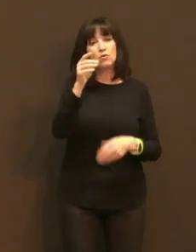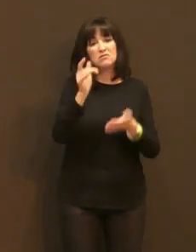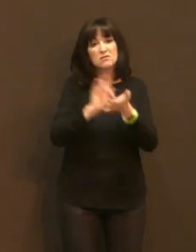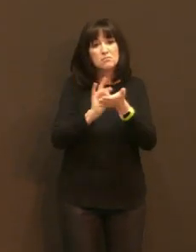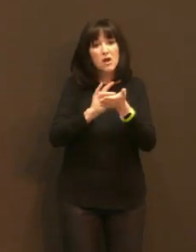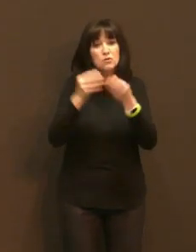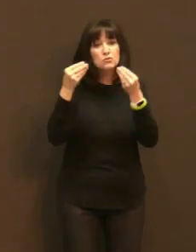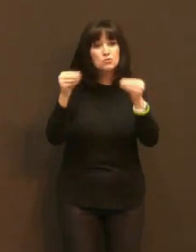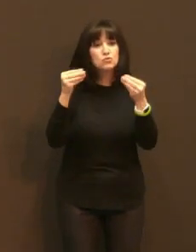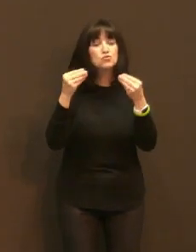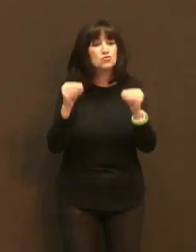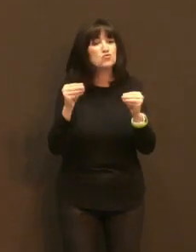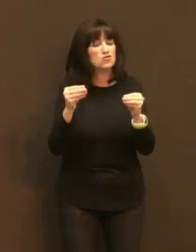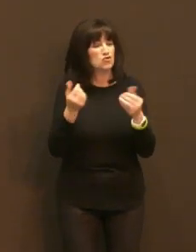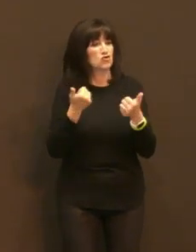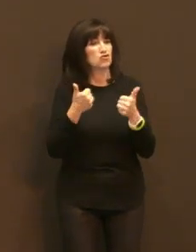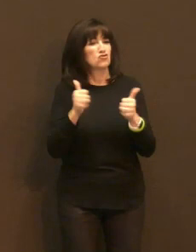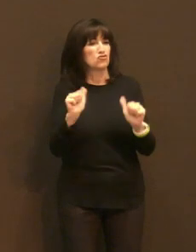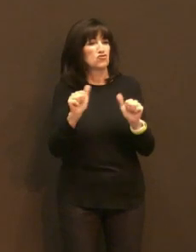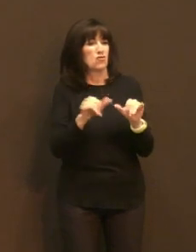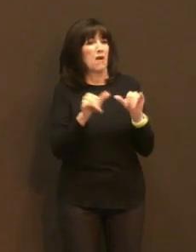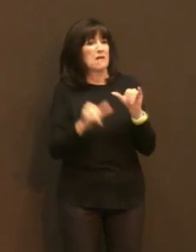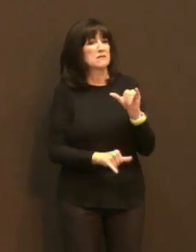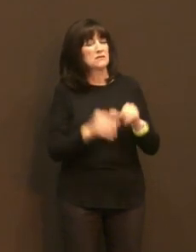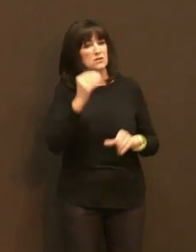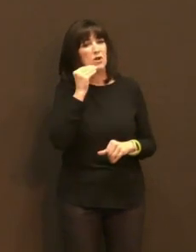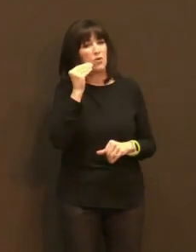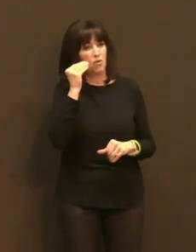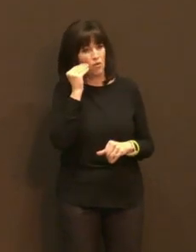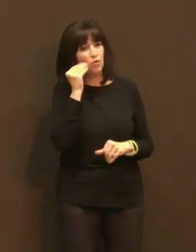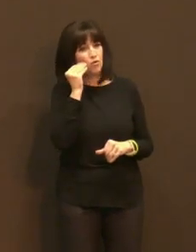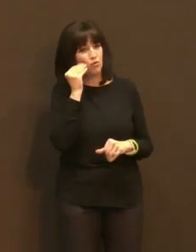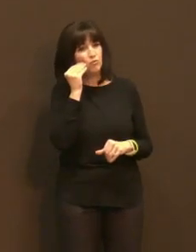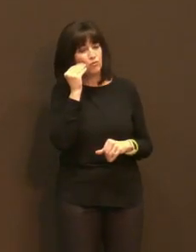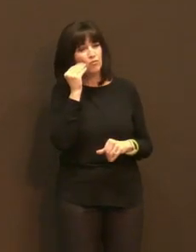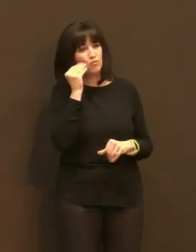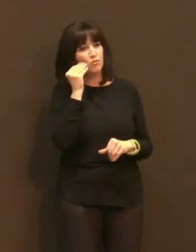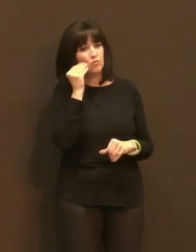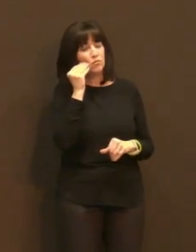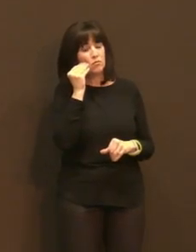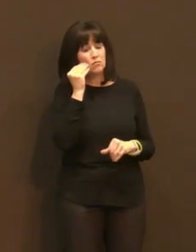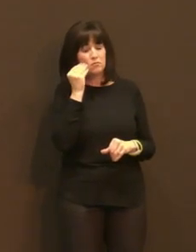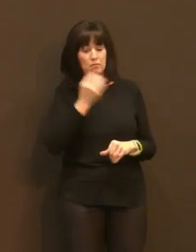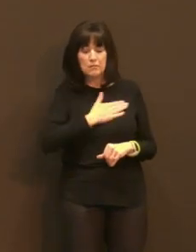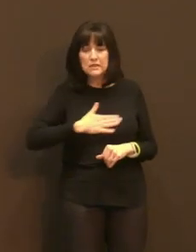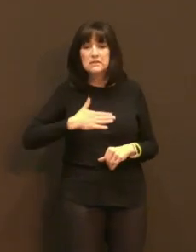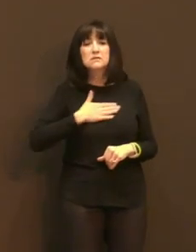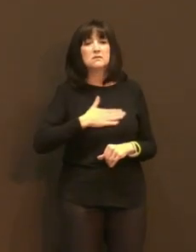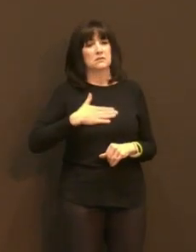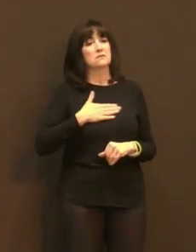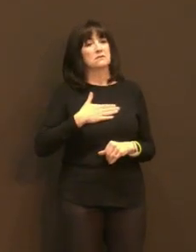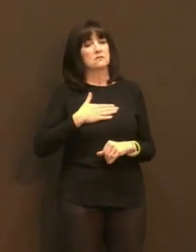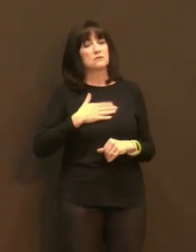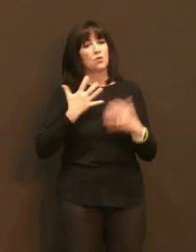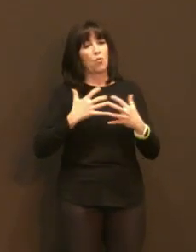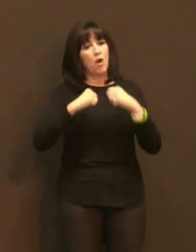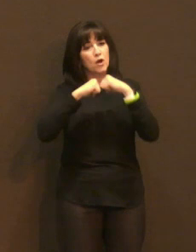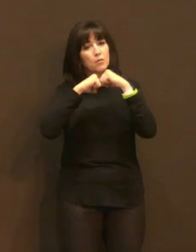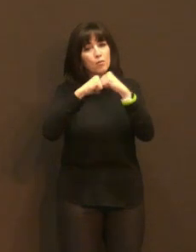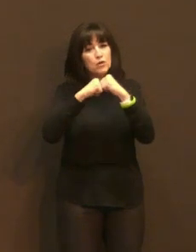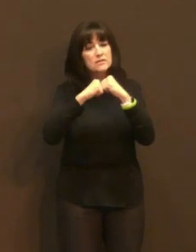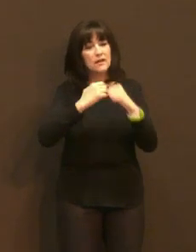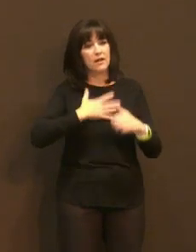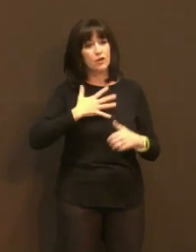store, but try to stay home. And in particular, again, as I say, protect our senior citizens, our elderly parents and